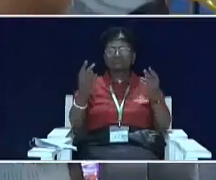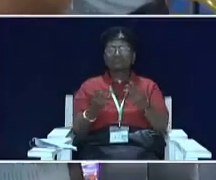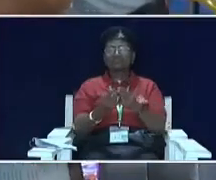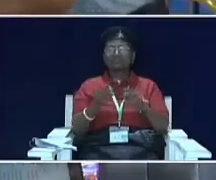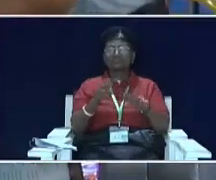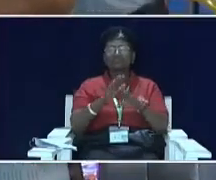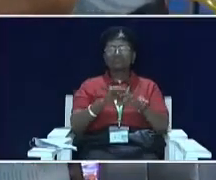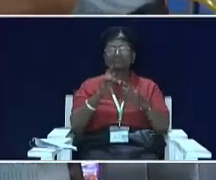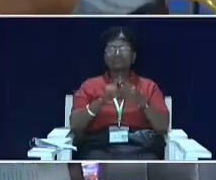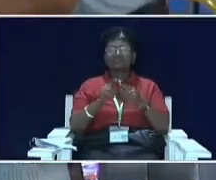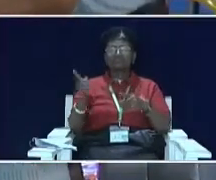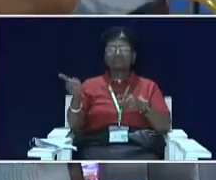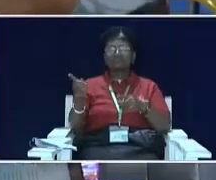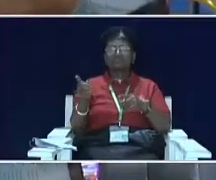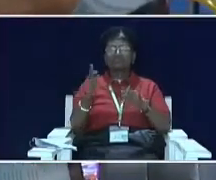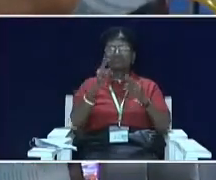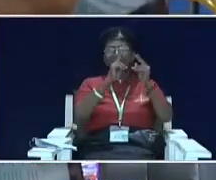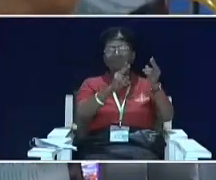unto you